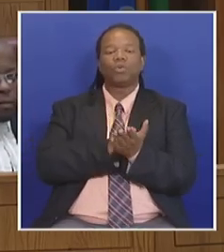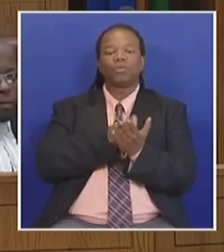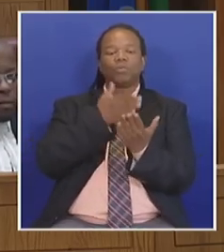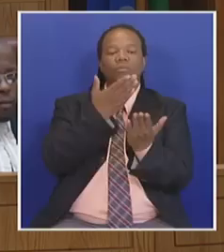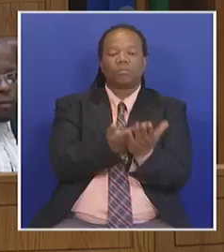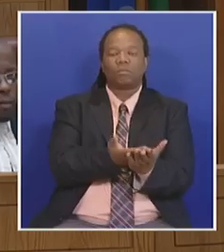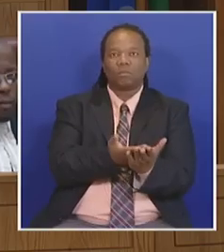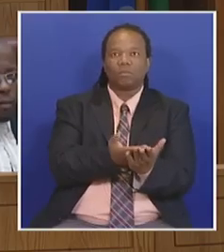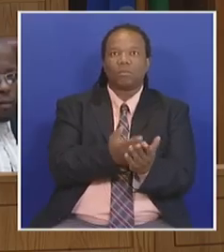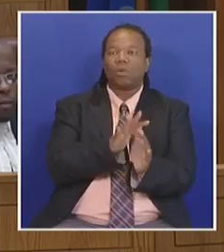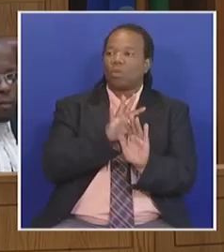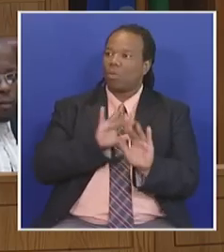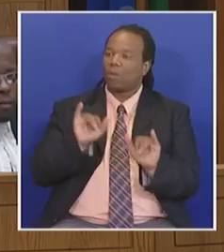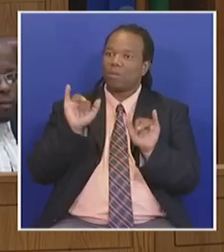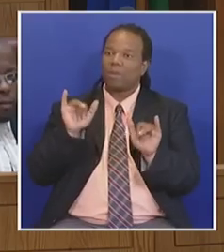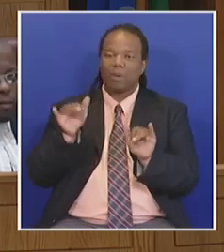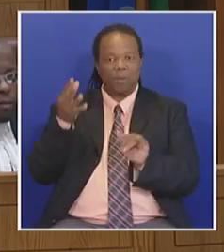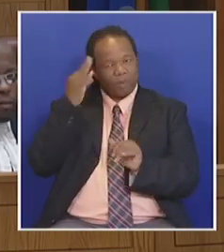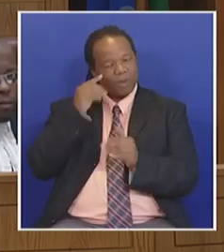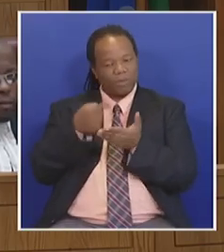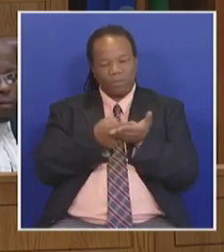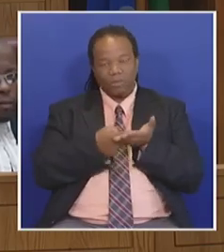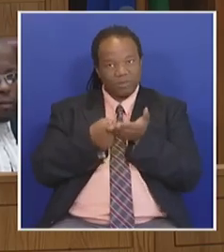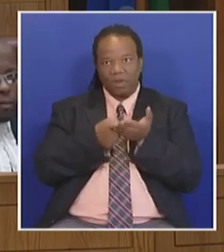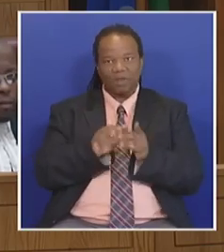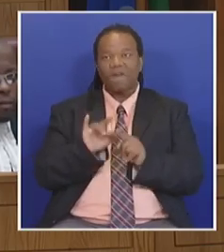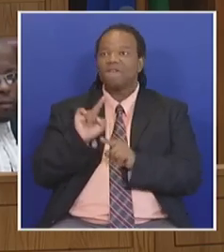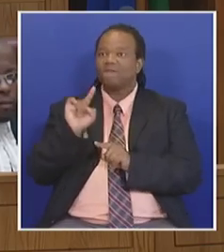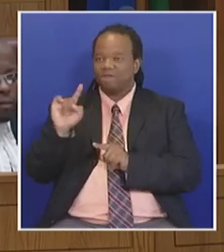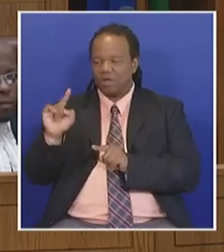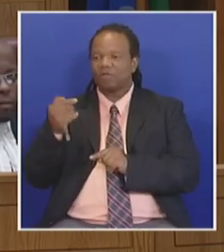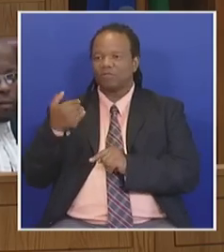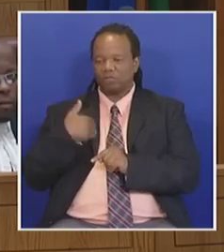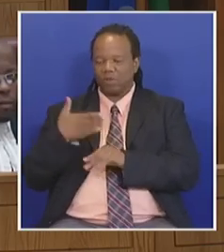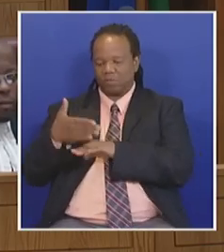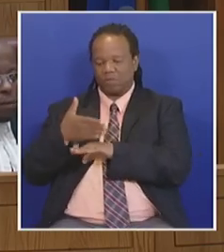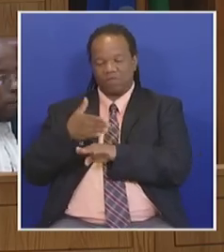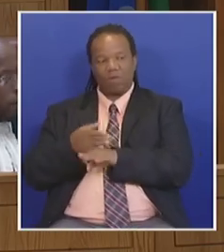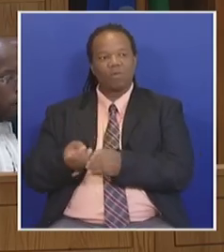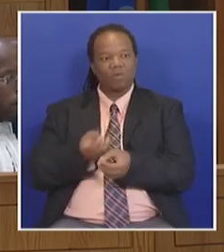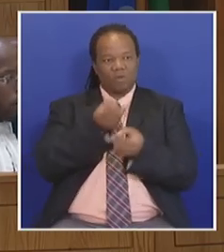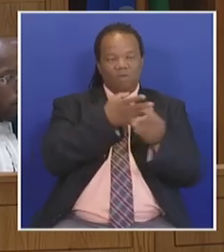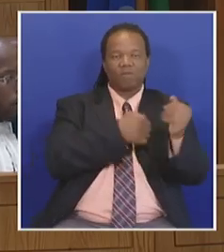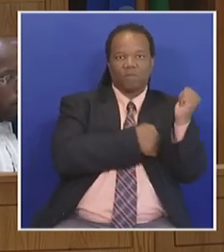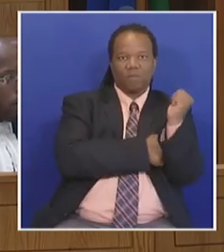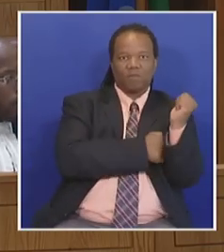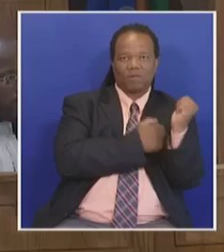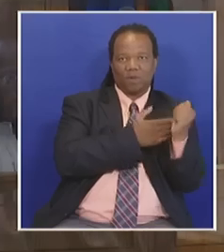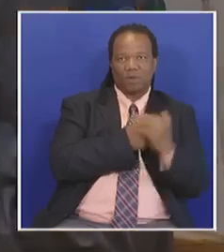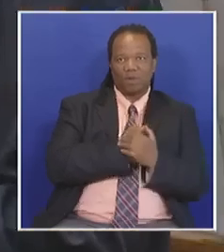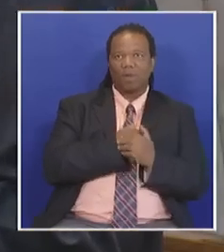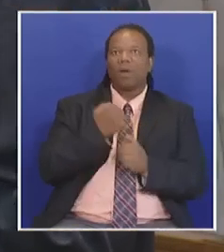public interest item to be discussed without actually giving us due notice. Yeah, Honourable Chair, if it's my mistake,